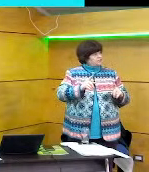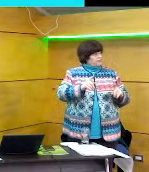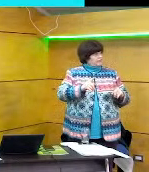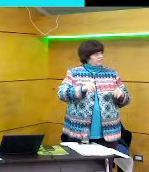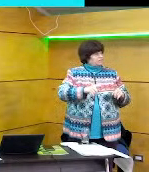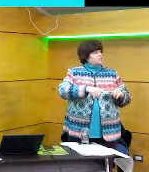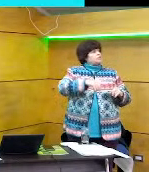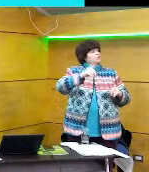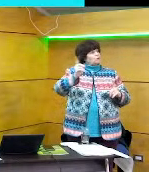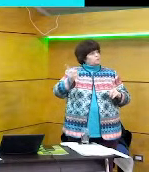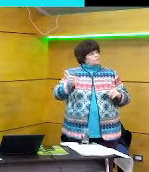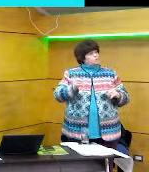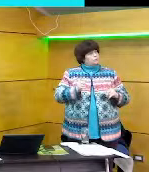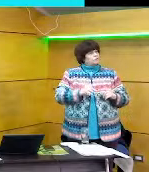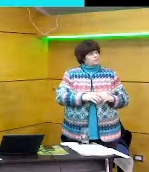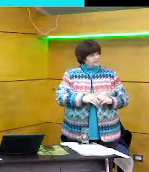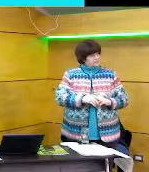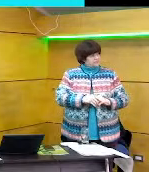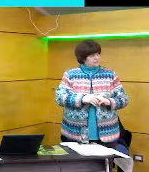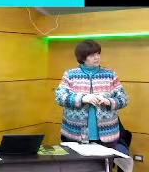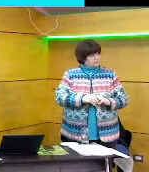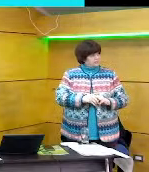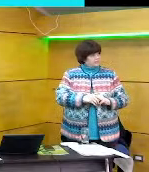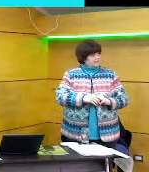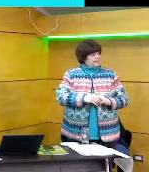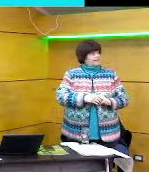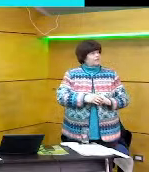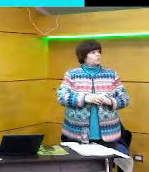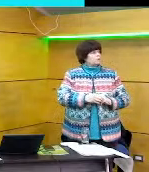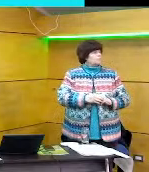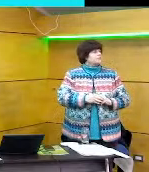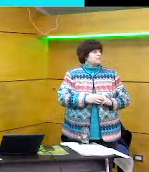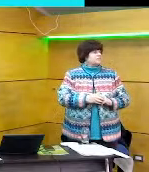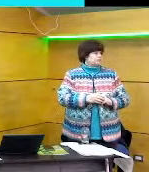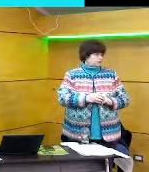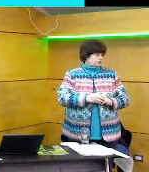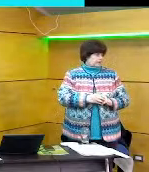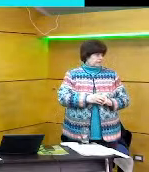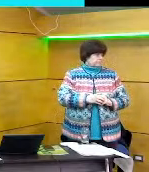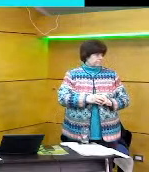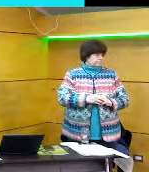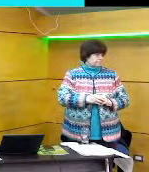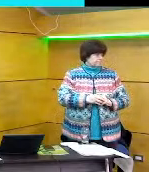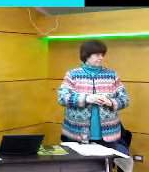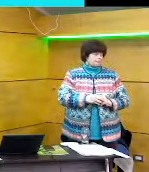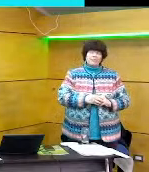represent Chile to go to London and represent Chile.